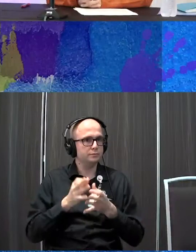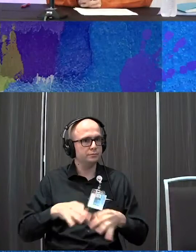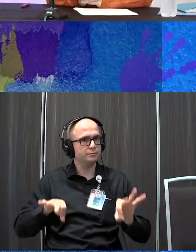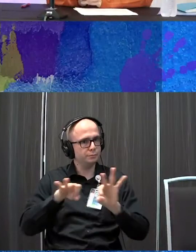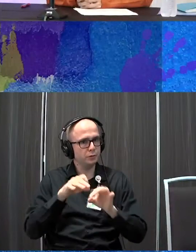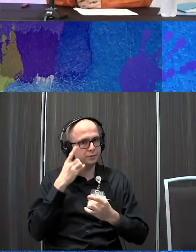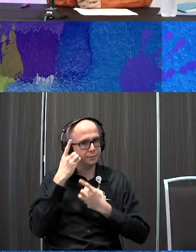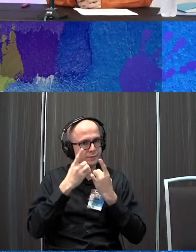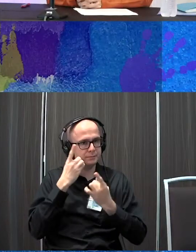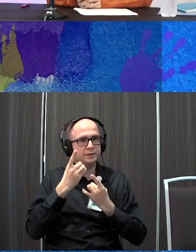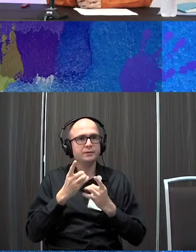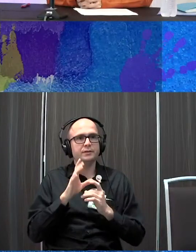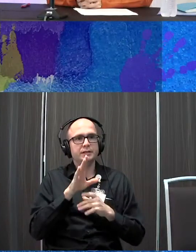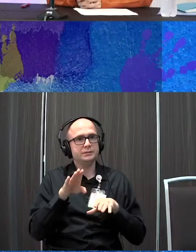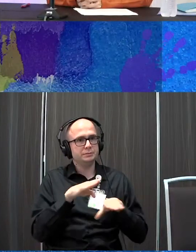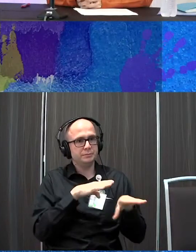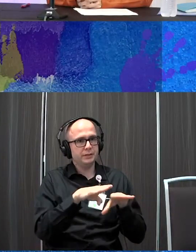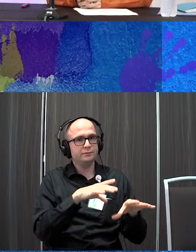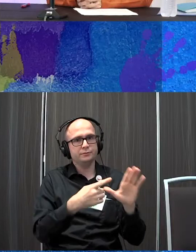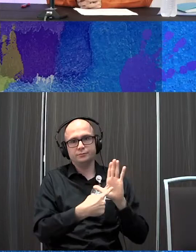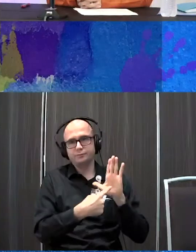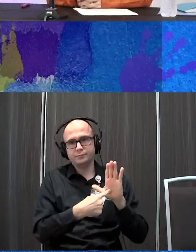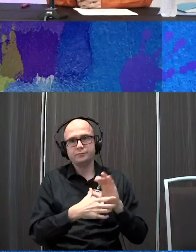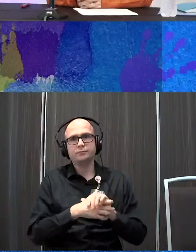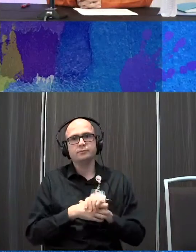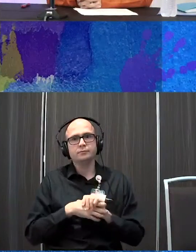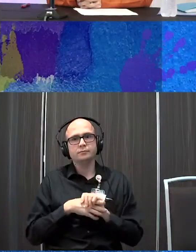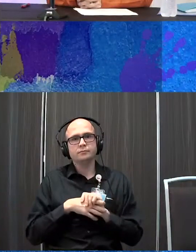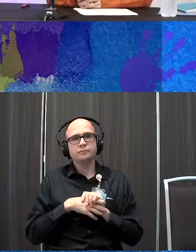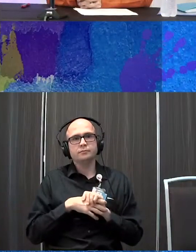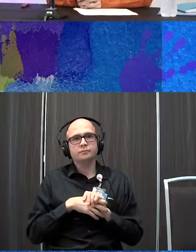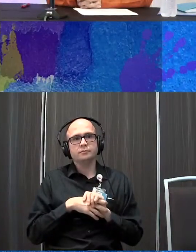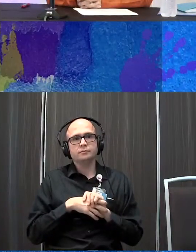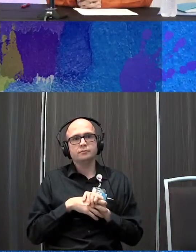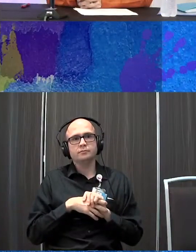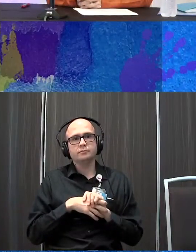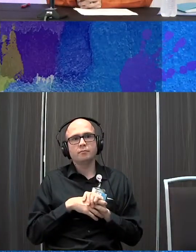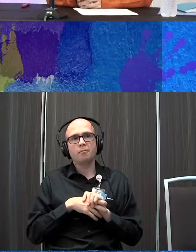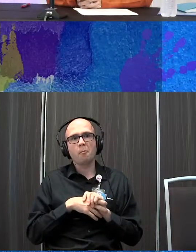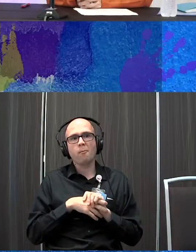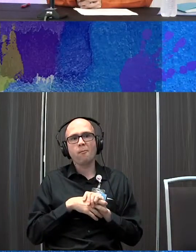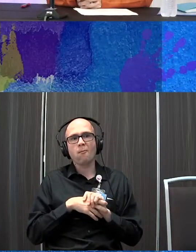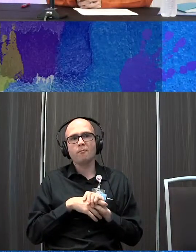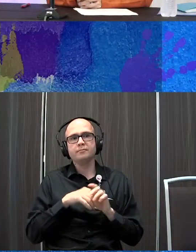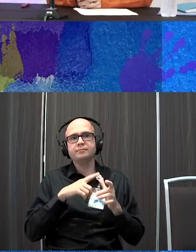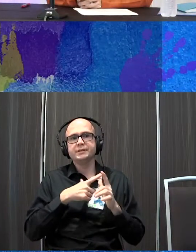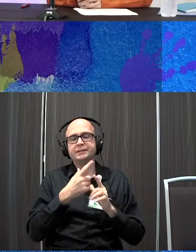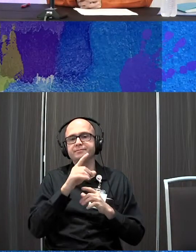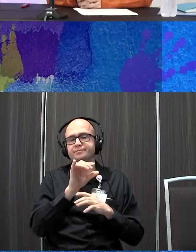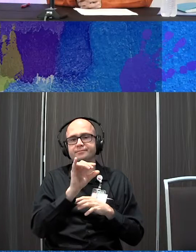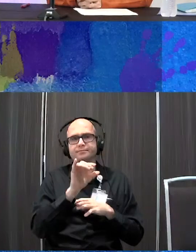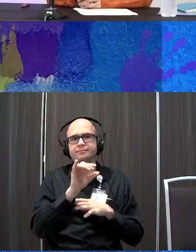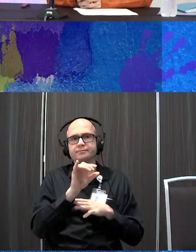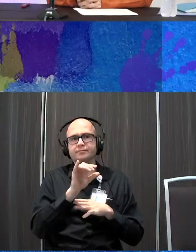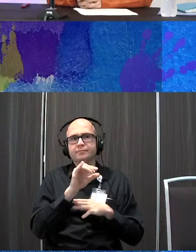to think about when you're thinking about what his behavior was trying to tell us. And then also, I just